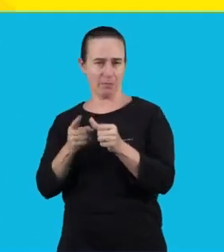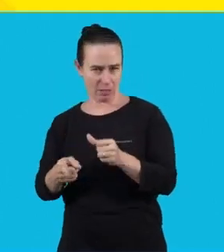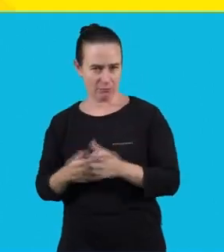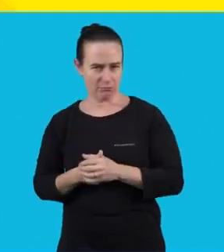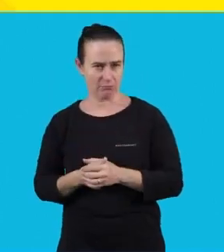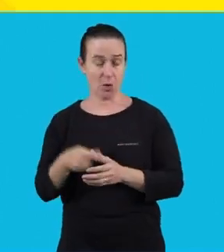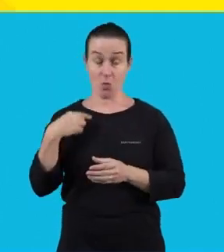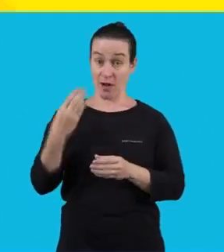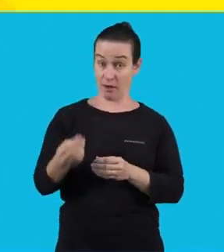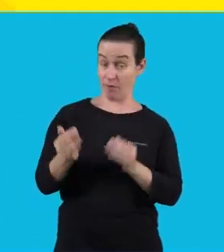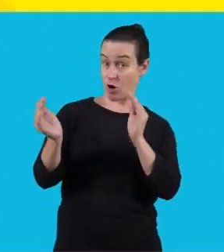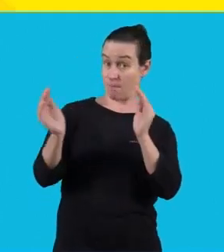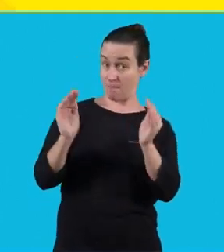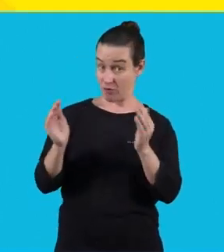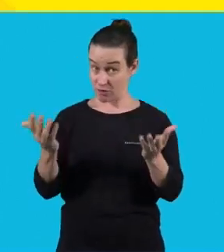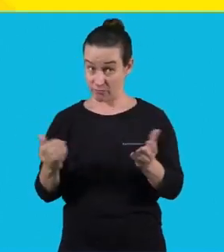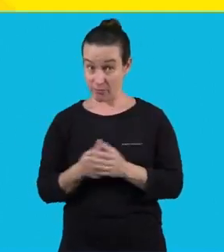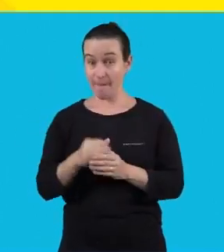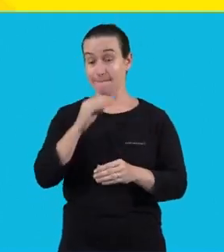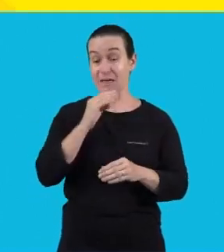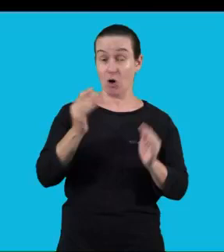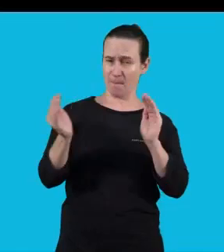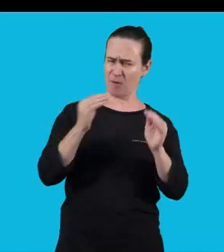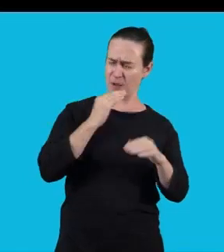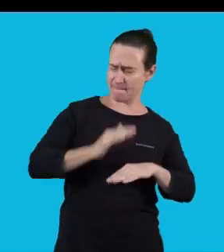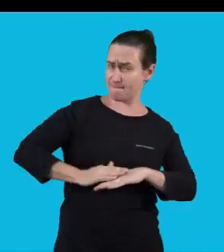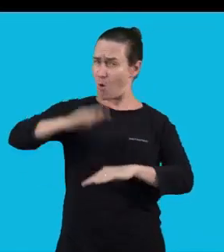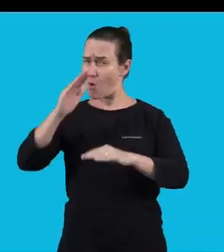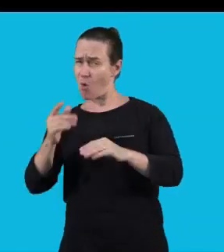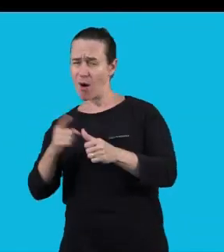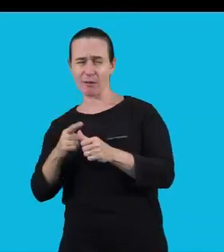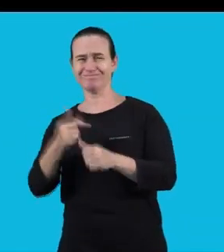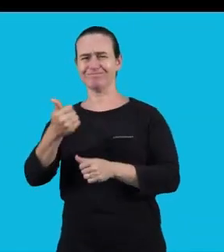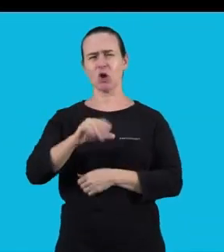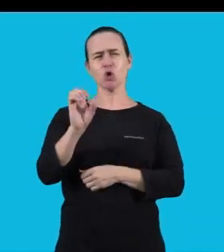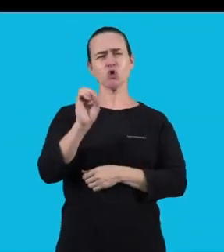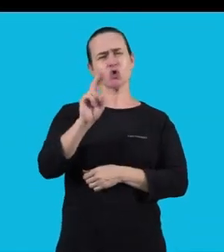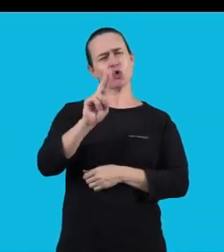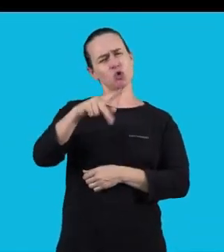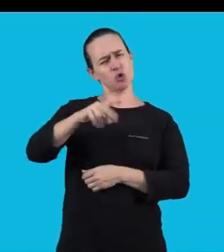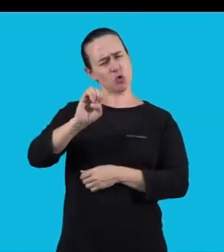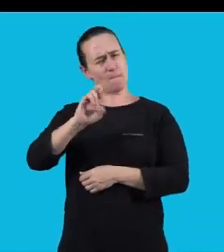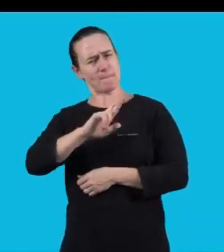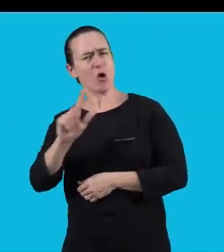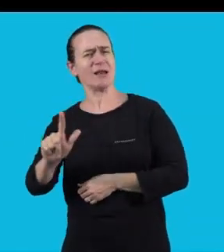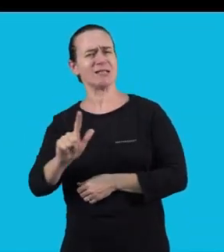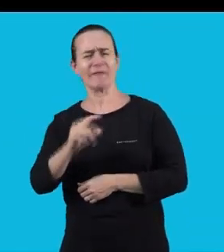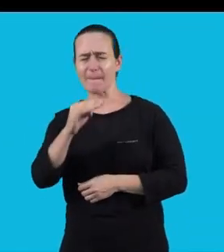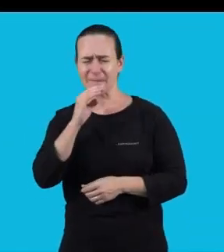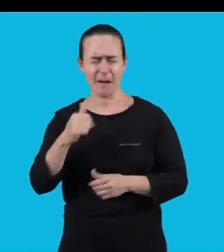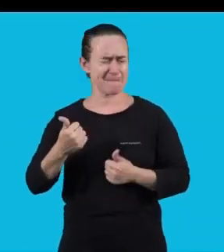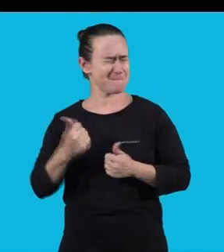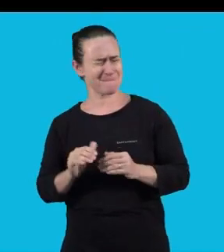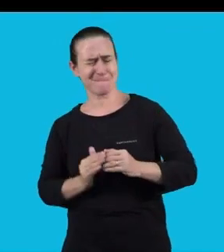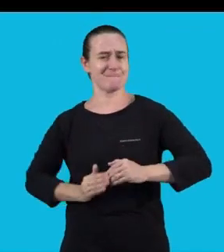the comparative, which would be more accountable. So the superlative comparison would be most